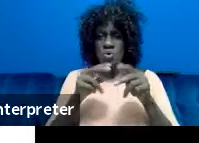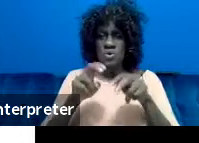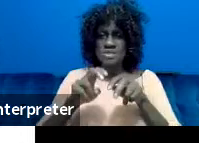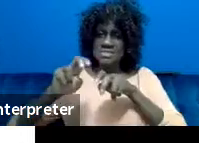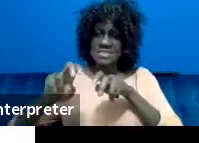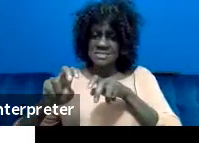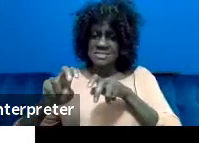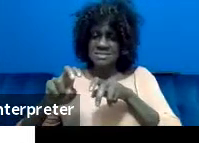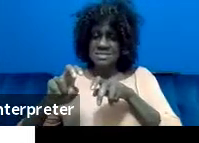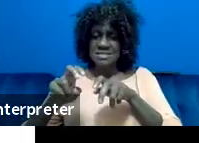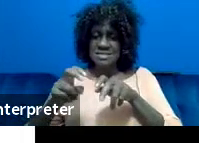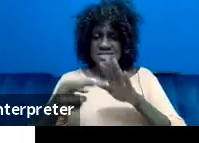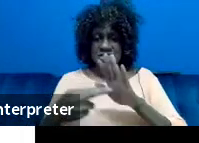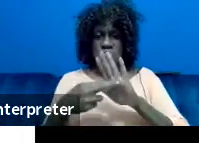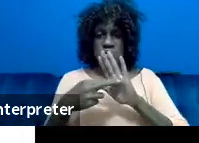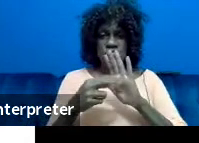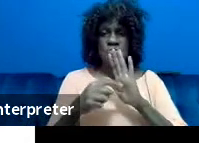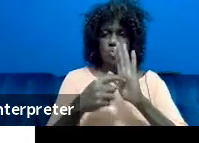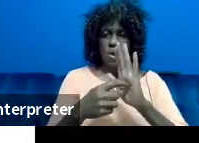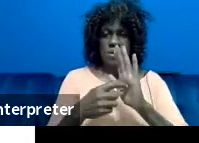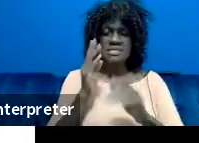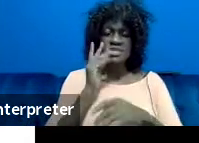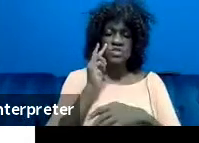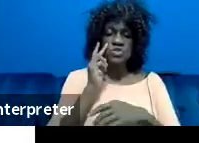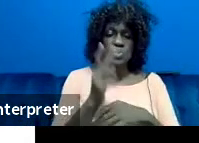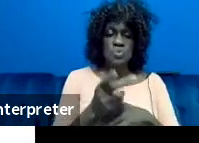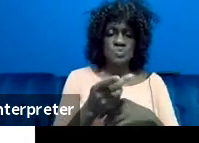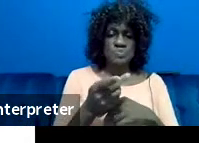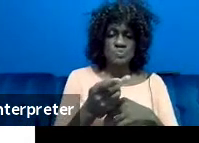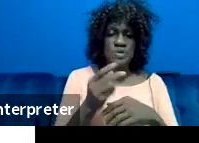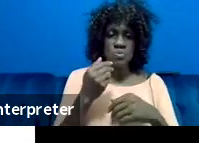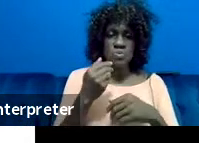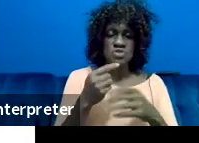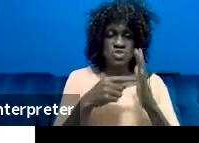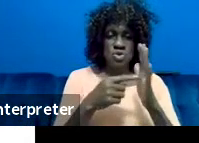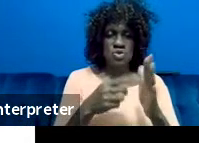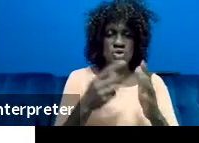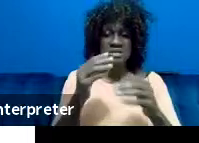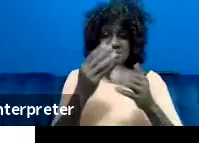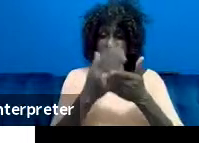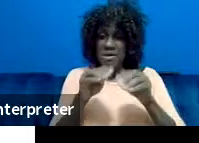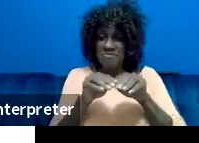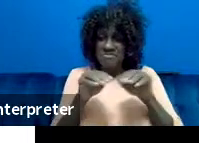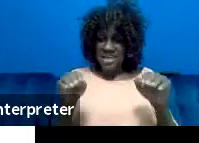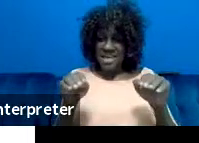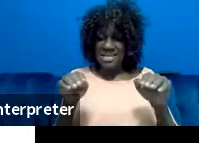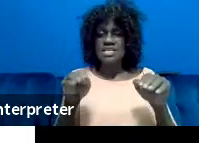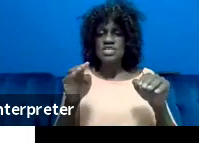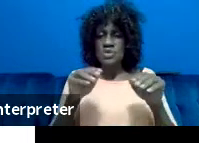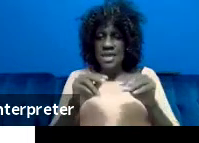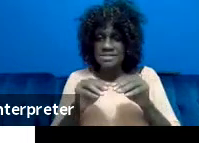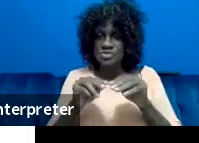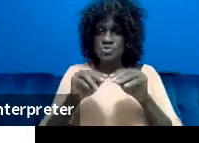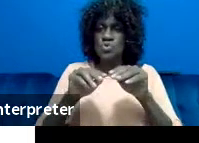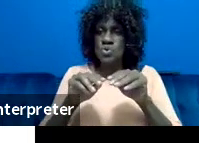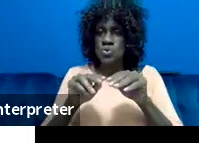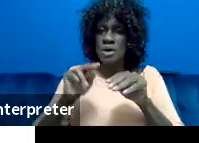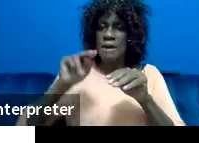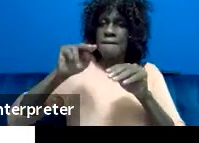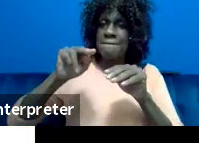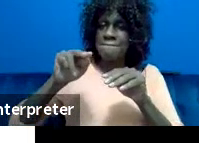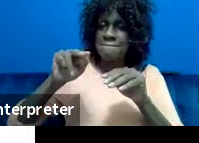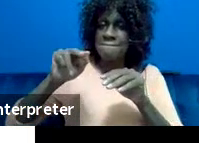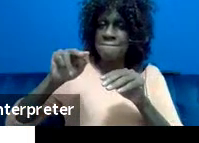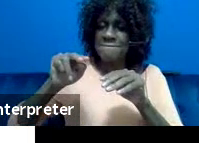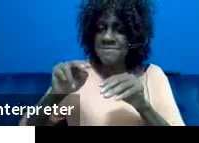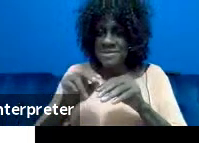the requirements that I'm going to show you pretty soon here, so that you're elevated some and have a flat surface that then from there you could scoot on up, make it